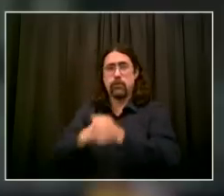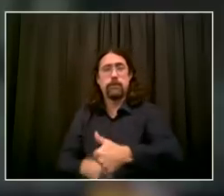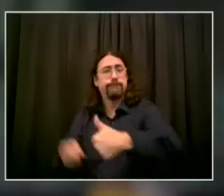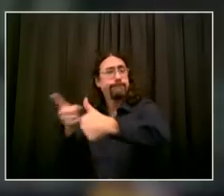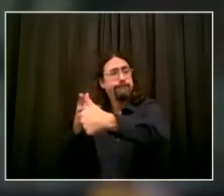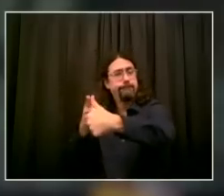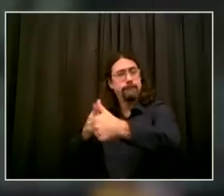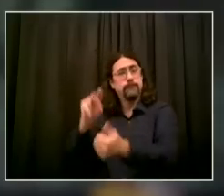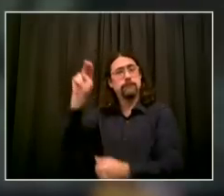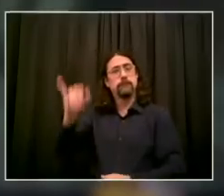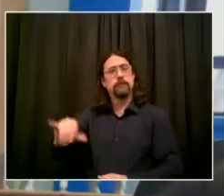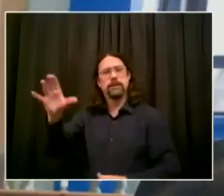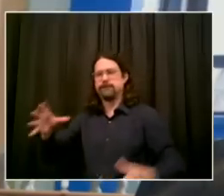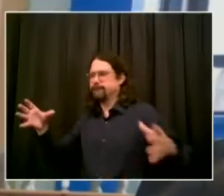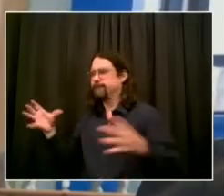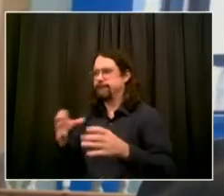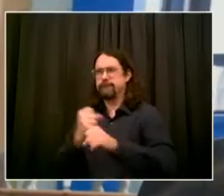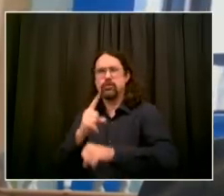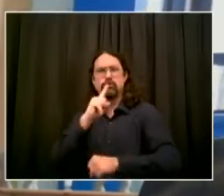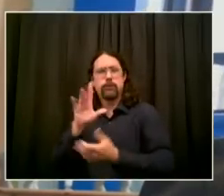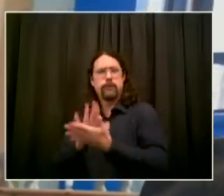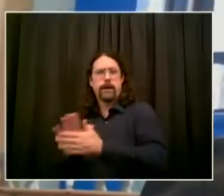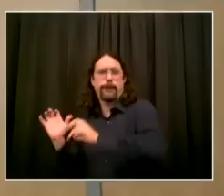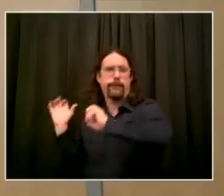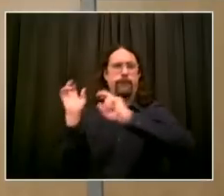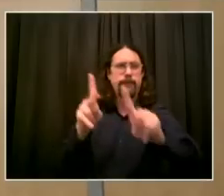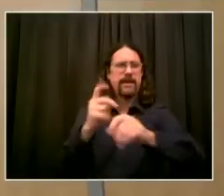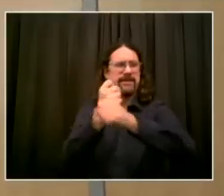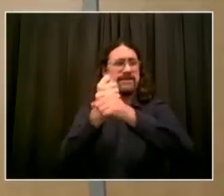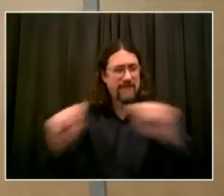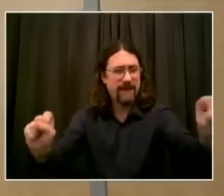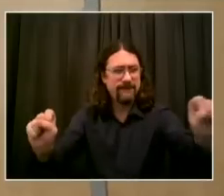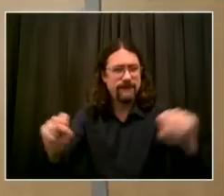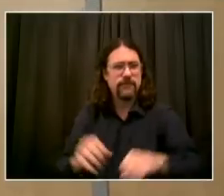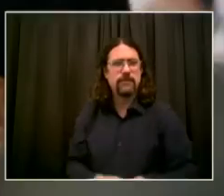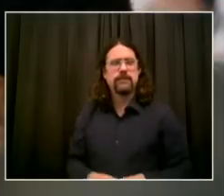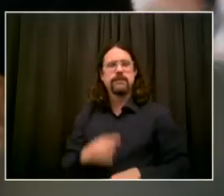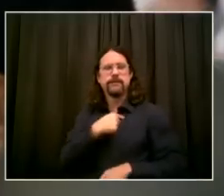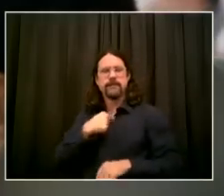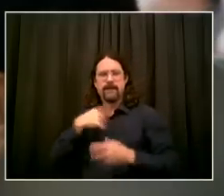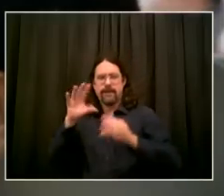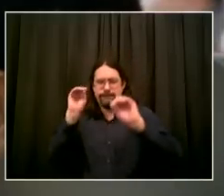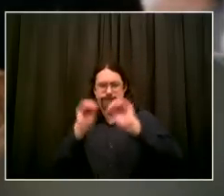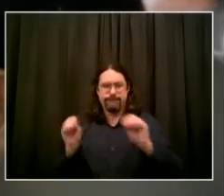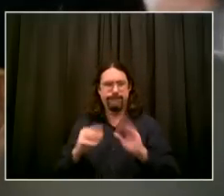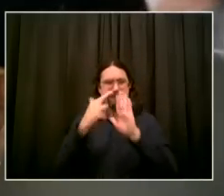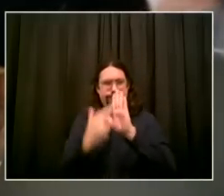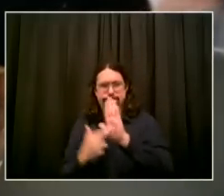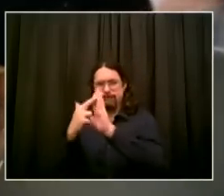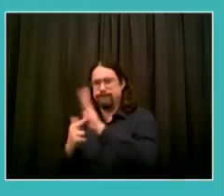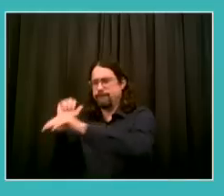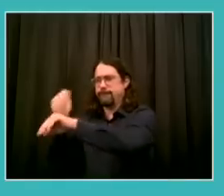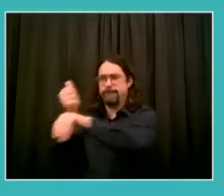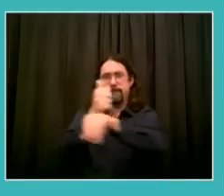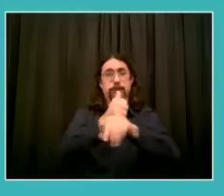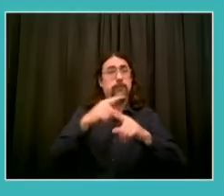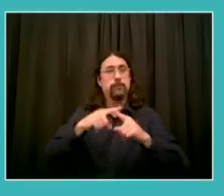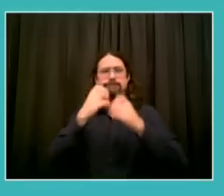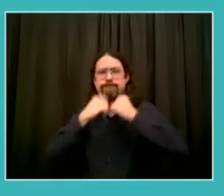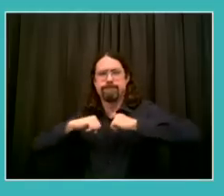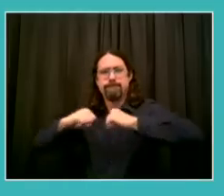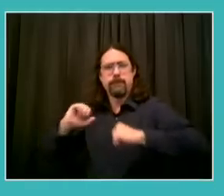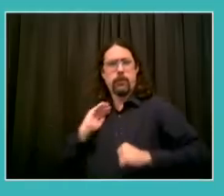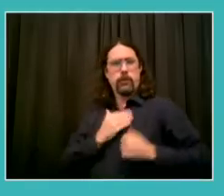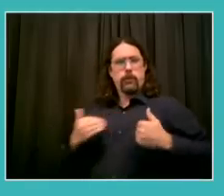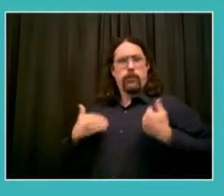City has come together to ensure we return to school safely. We've put measures in place to protect our youngest New Yorkers. 2.